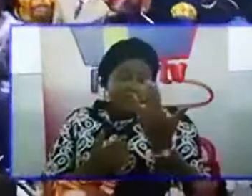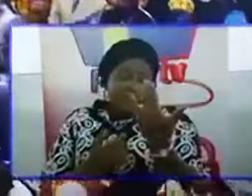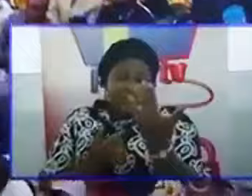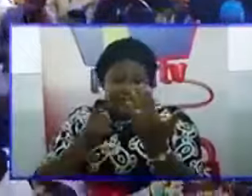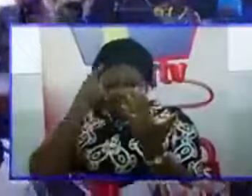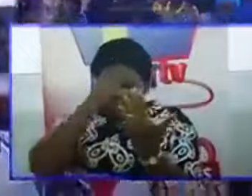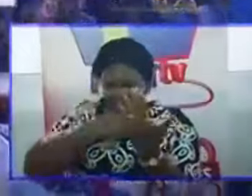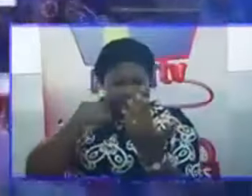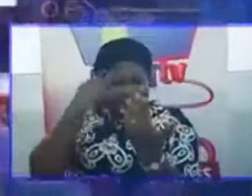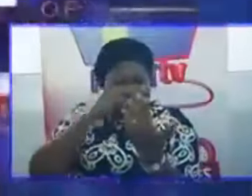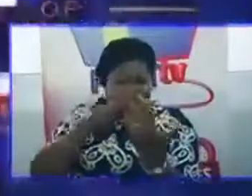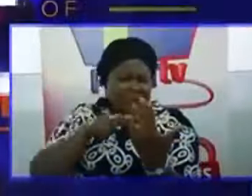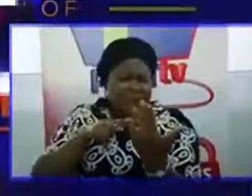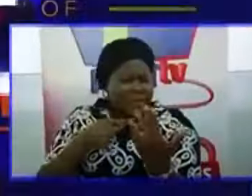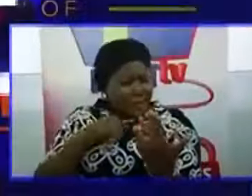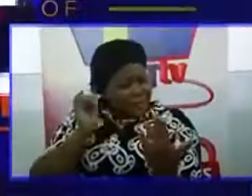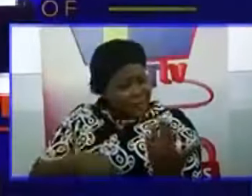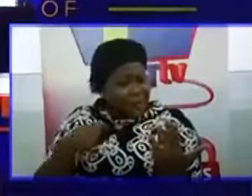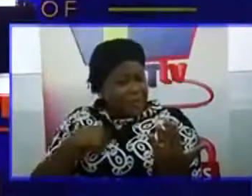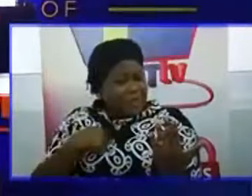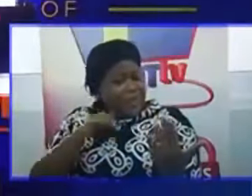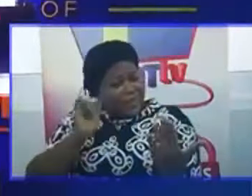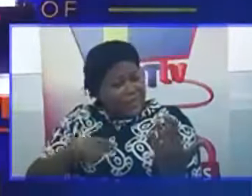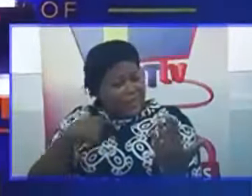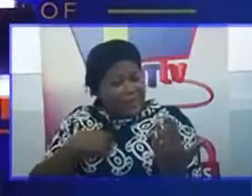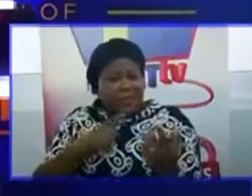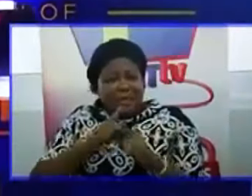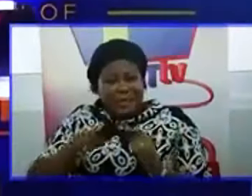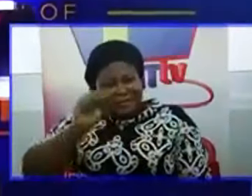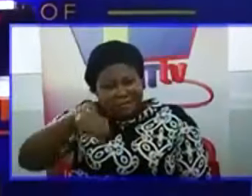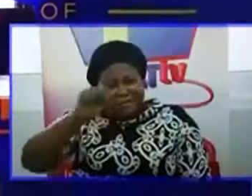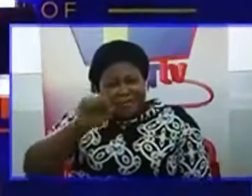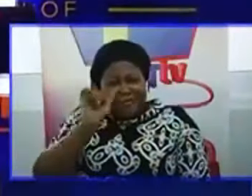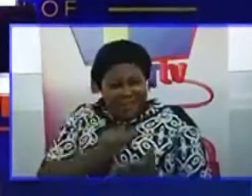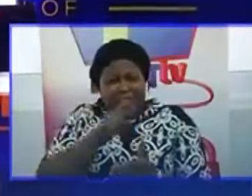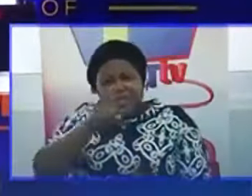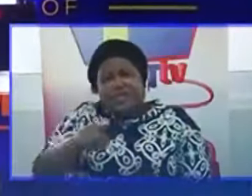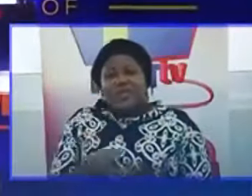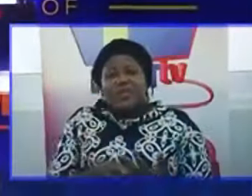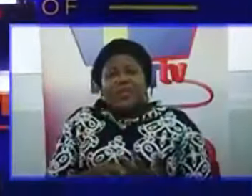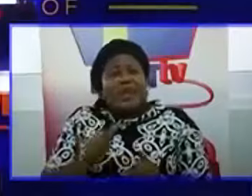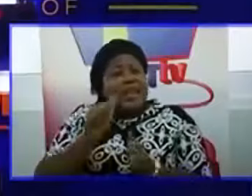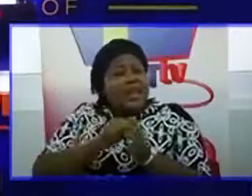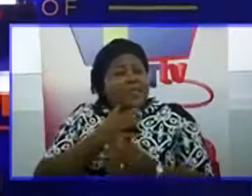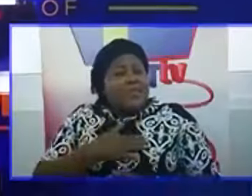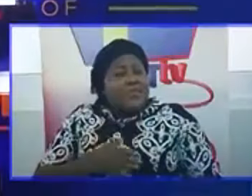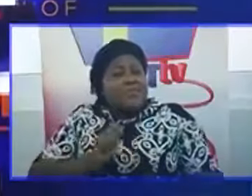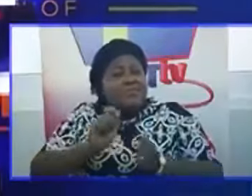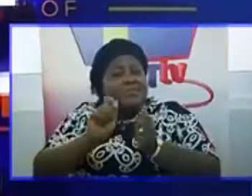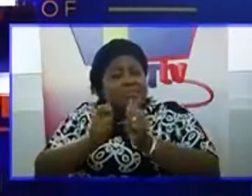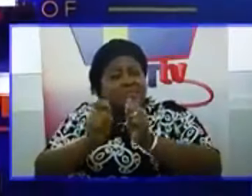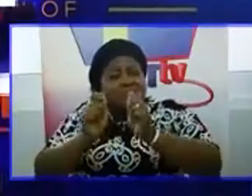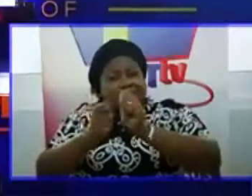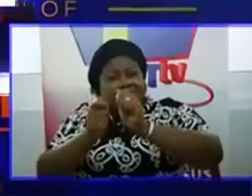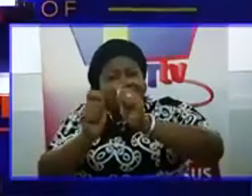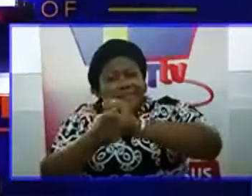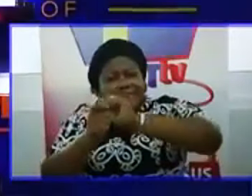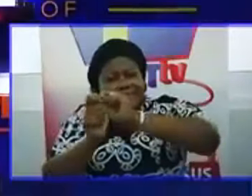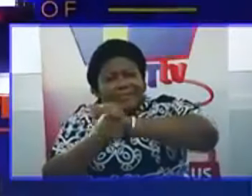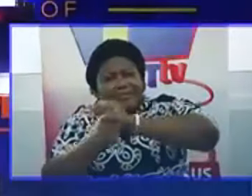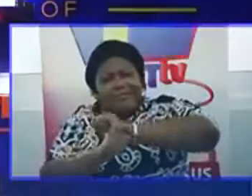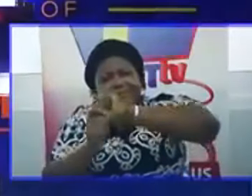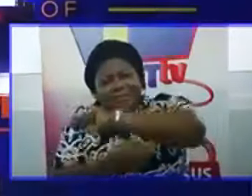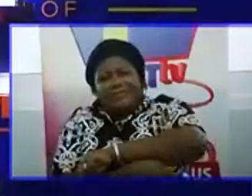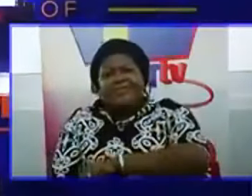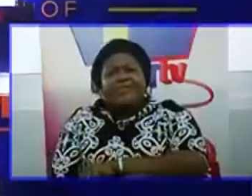same person. This is you. See? But we are all losing hair. We are changing because of time. Nothing